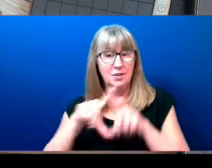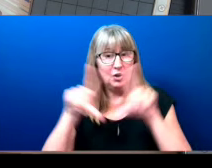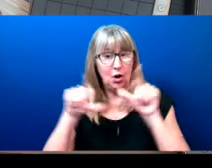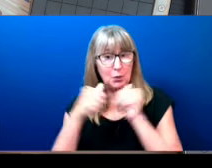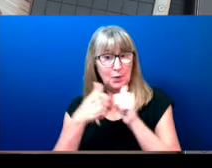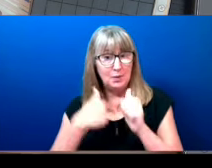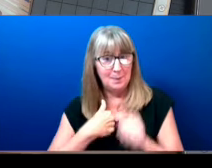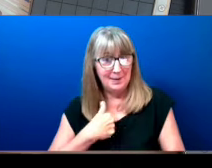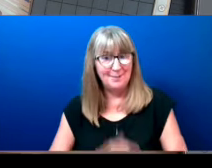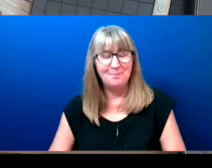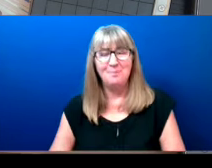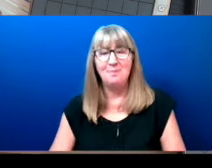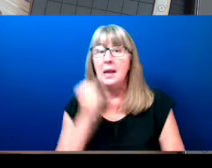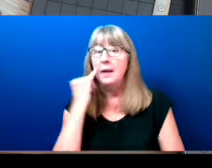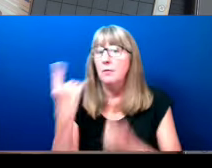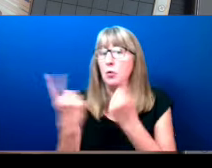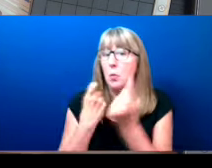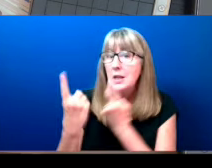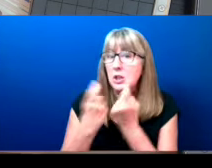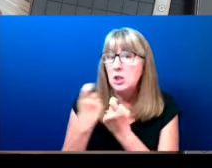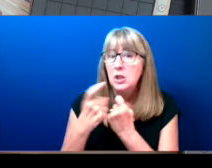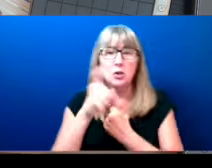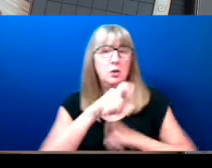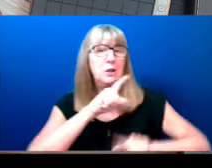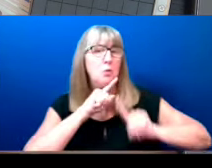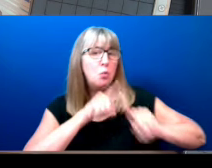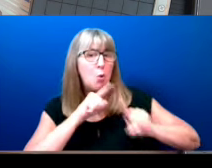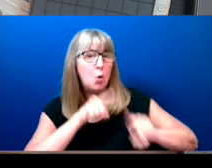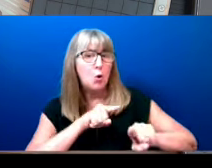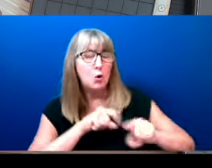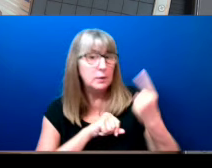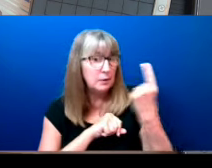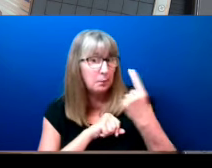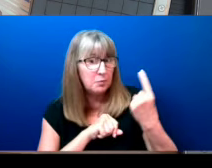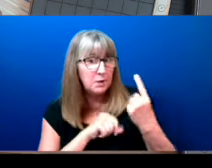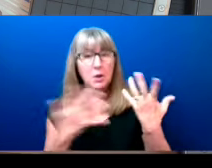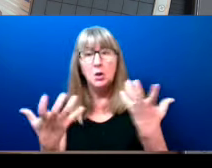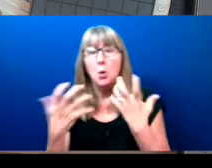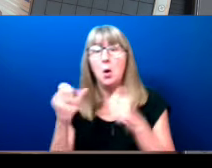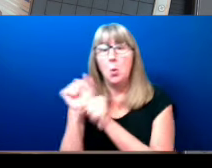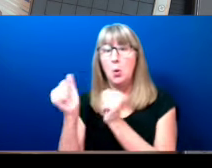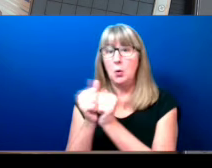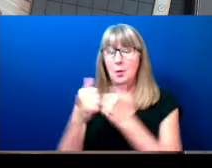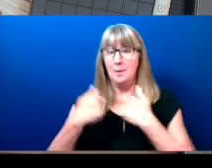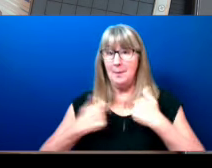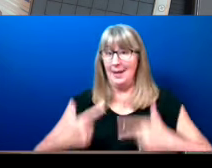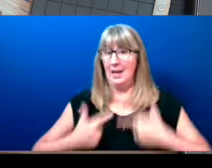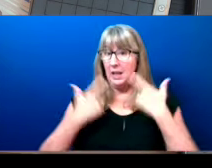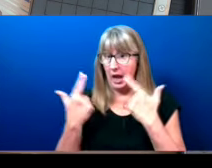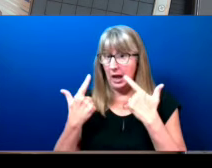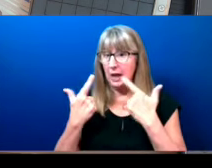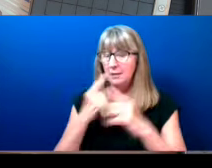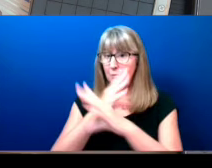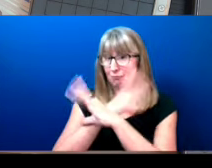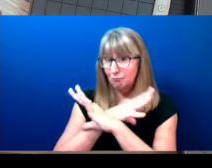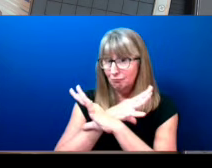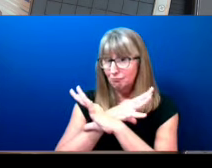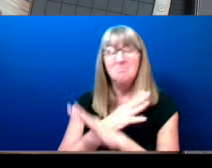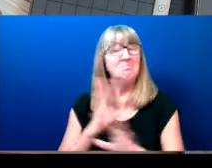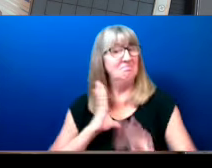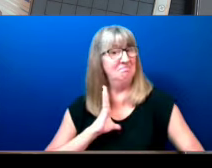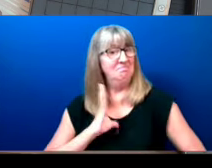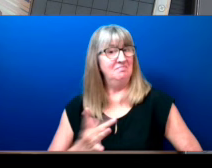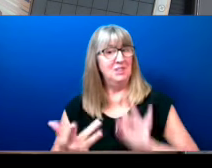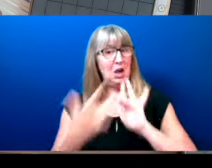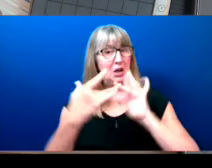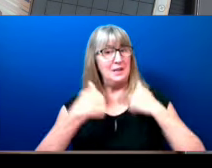today. If you have any questions, need any help with ordering, or would like to work with me live on a card, just give